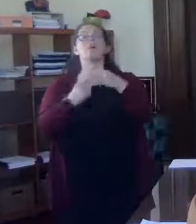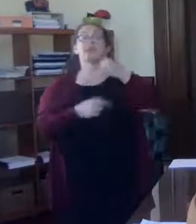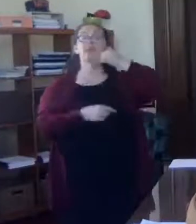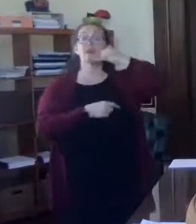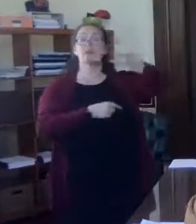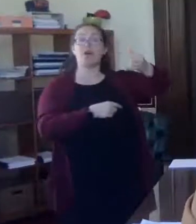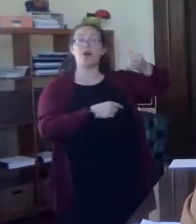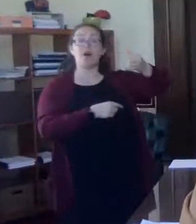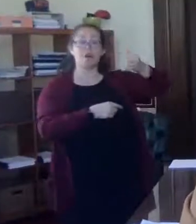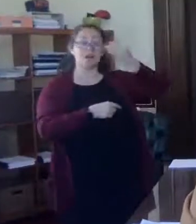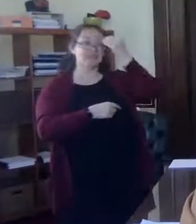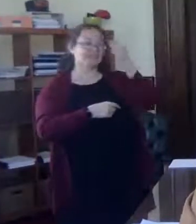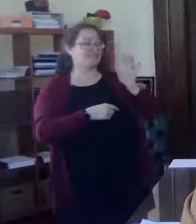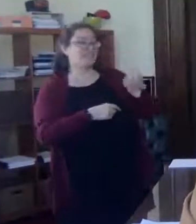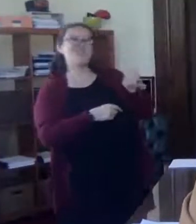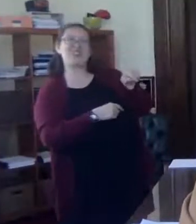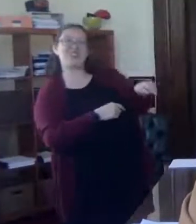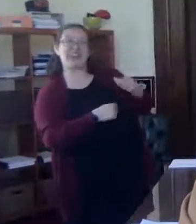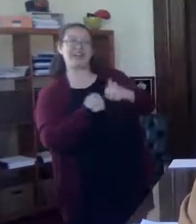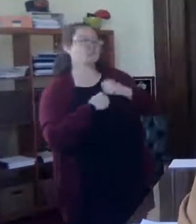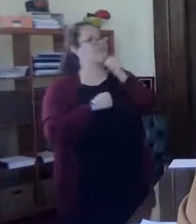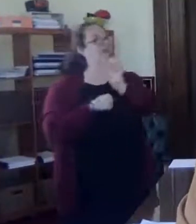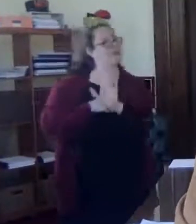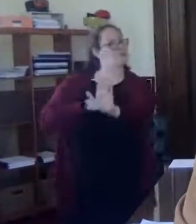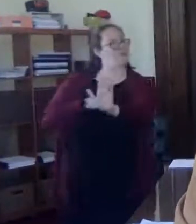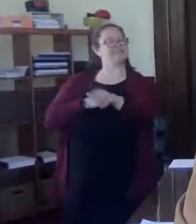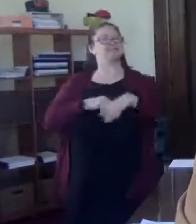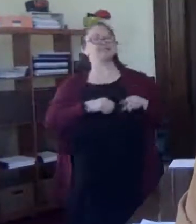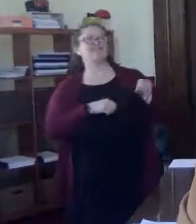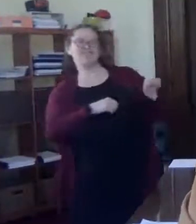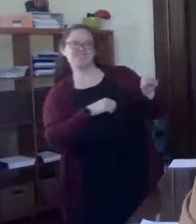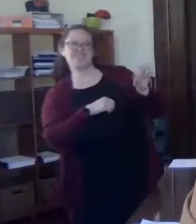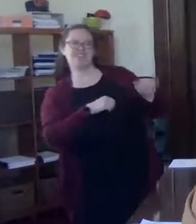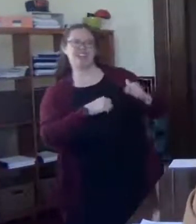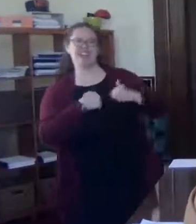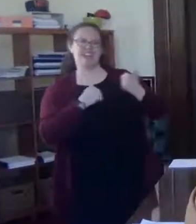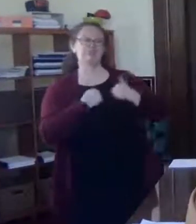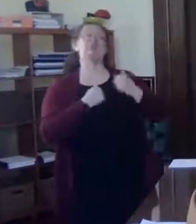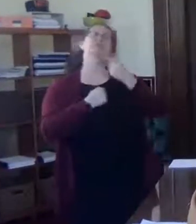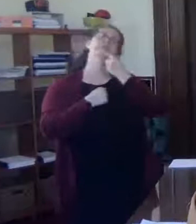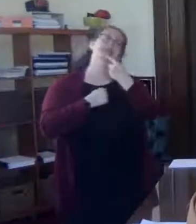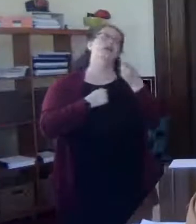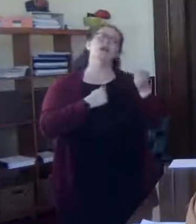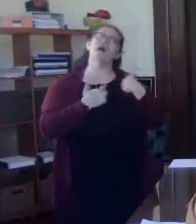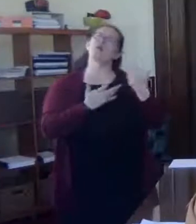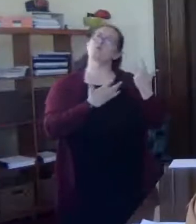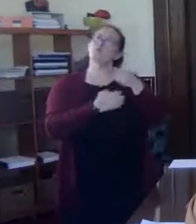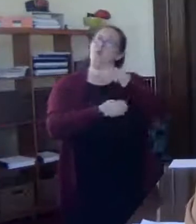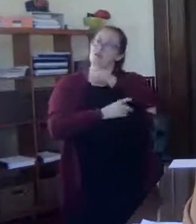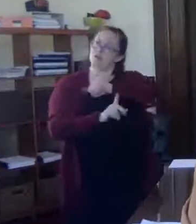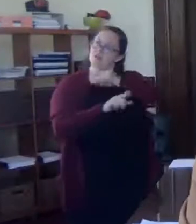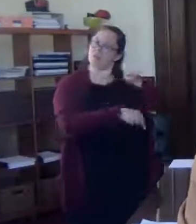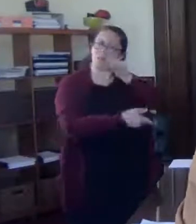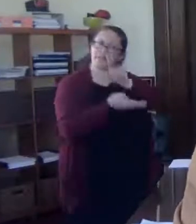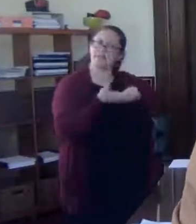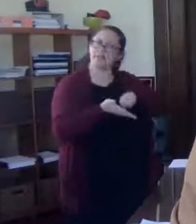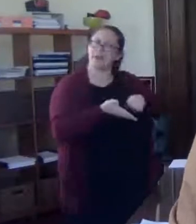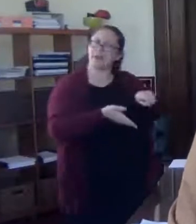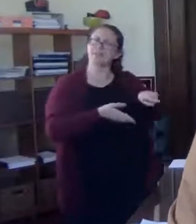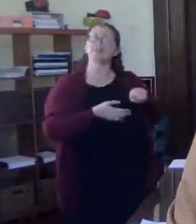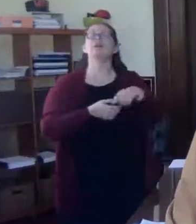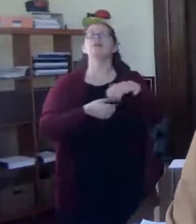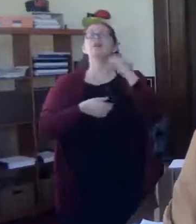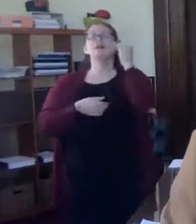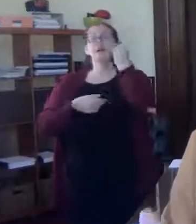building, not your address. Give the address that you want inspected. If you're